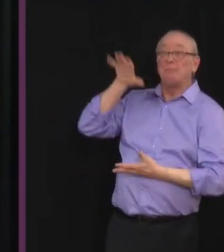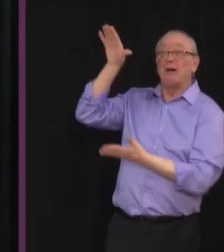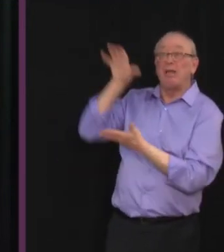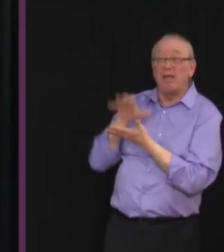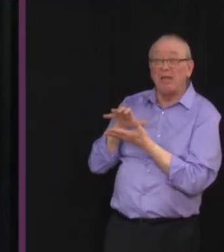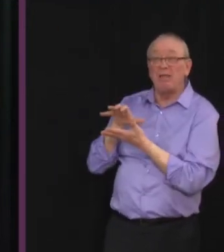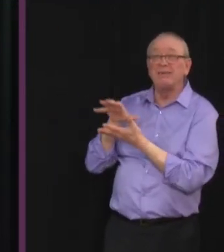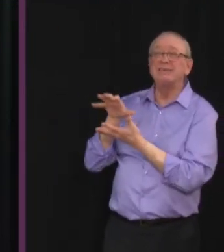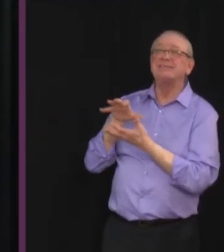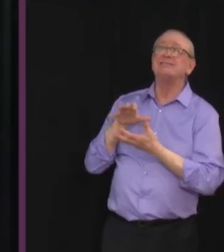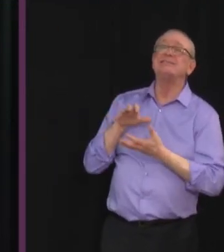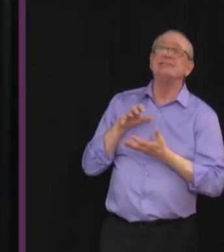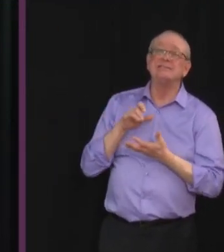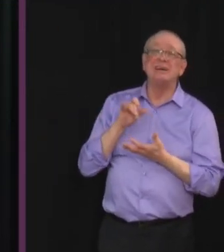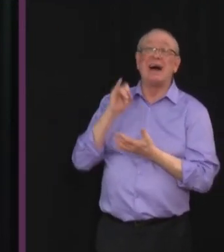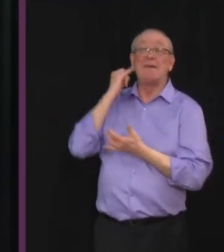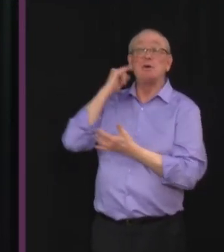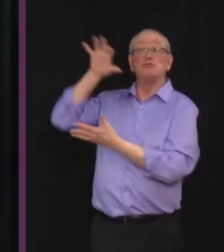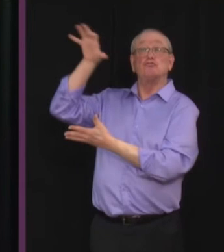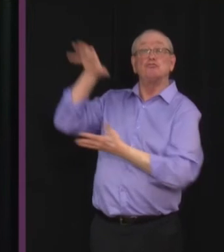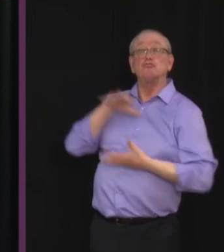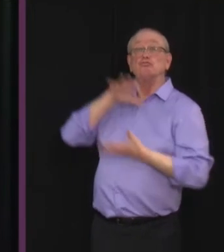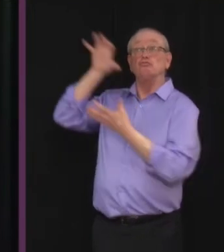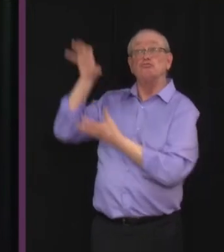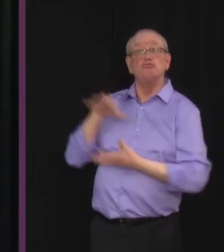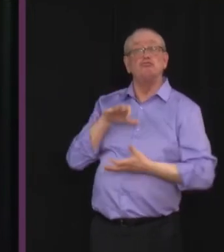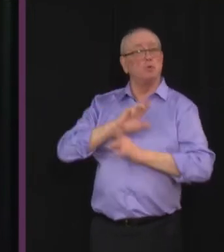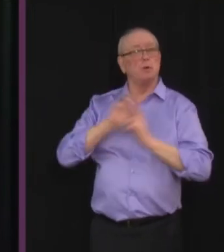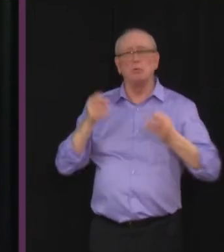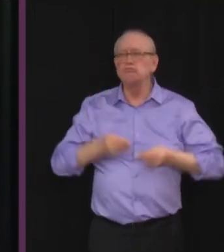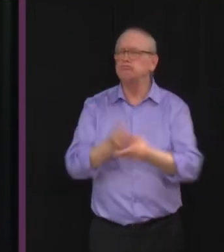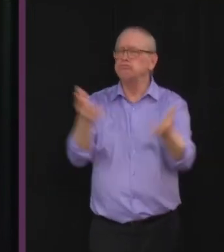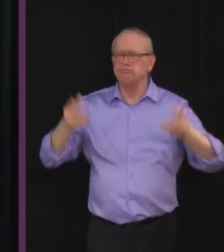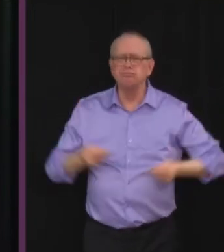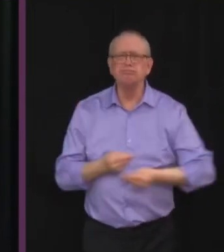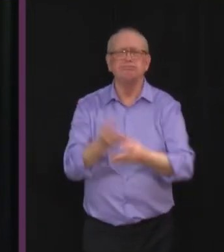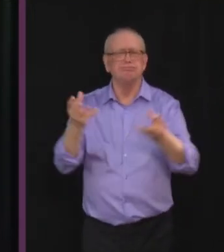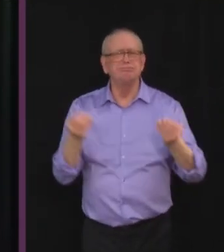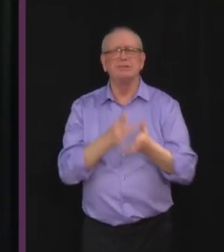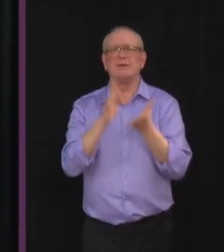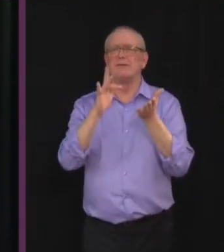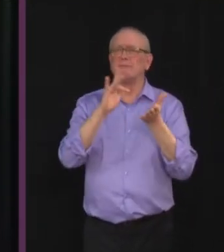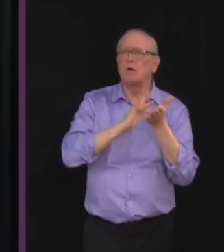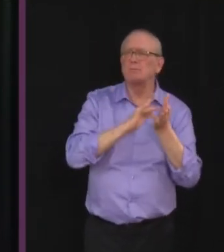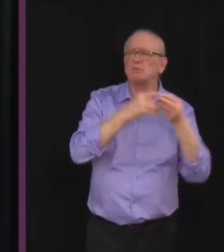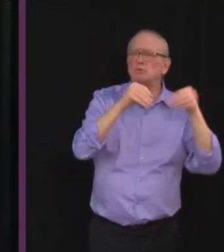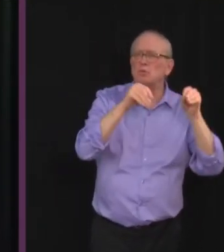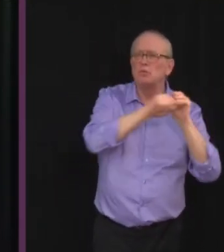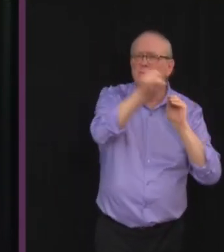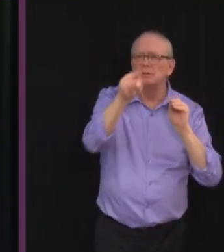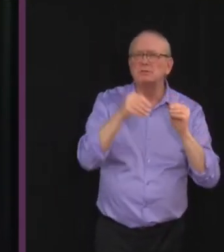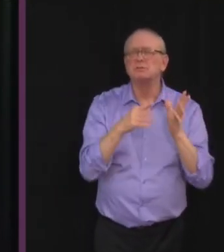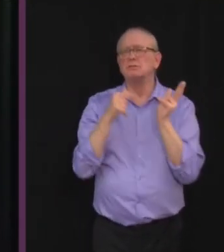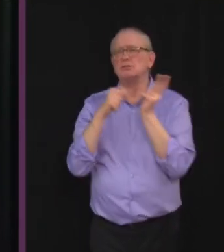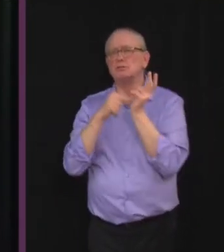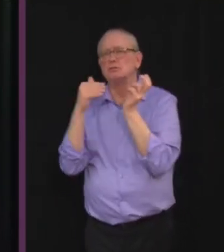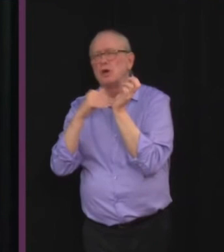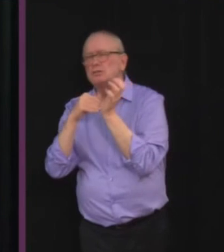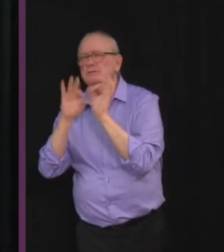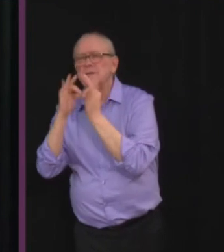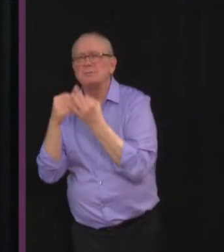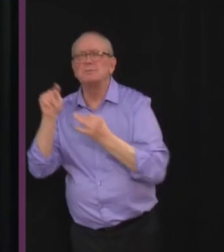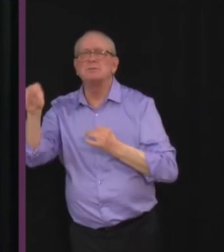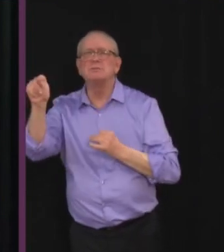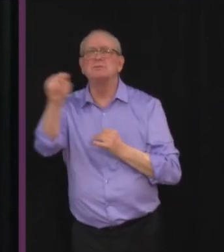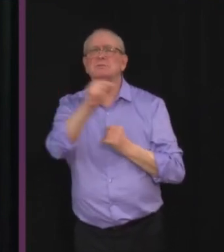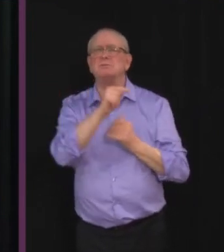steady supply of vaccines, we will be able to, through our pharmacies, through our family physicians, as well as through the public health